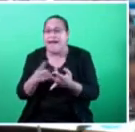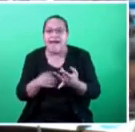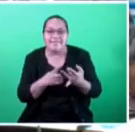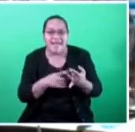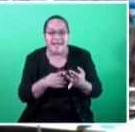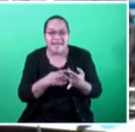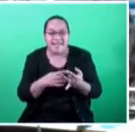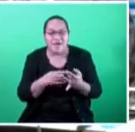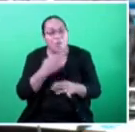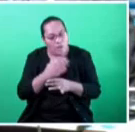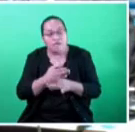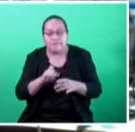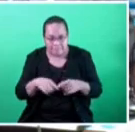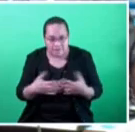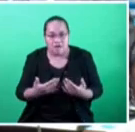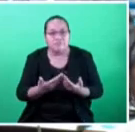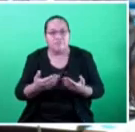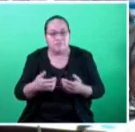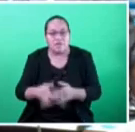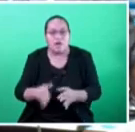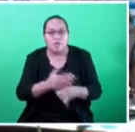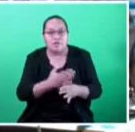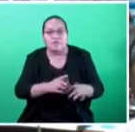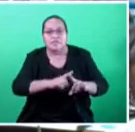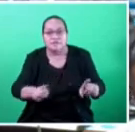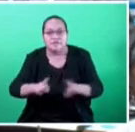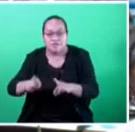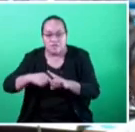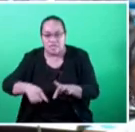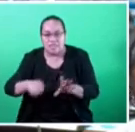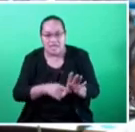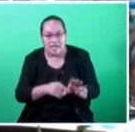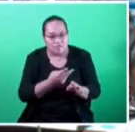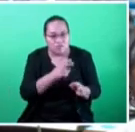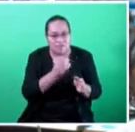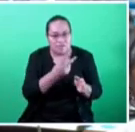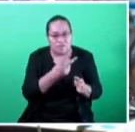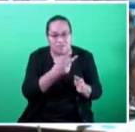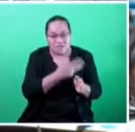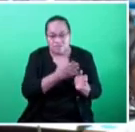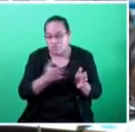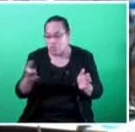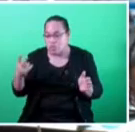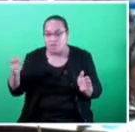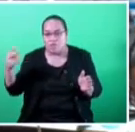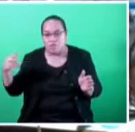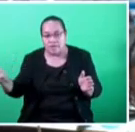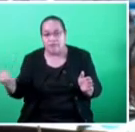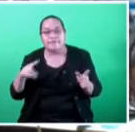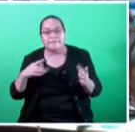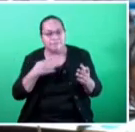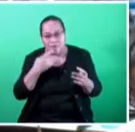other work are being undertaken now currently in this fiscal year. And as I alluded to earlier on, Mr. Speaker